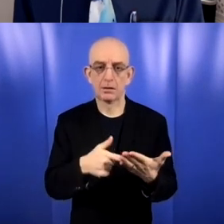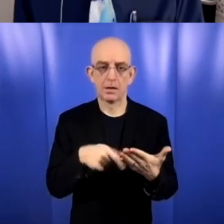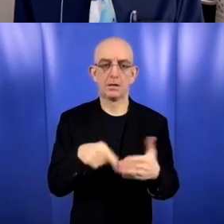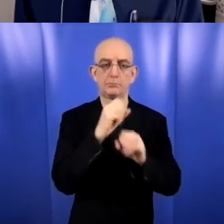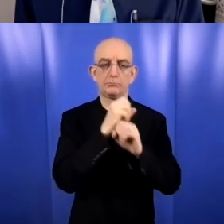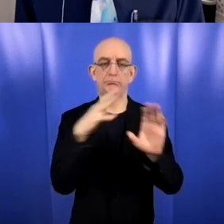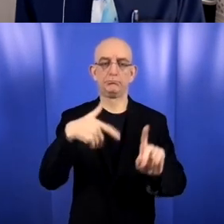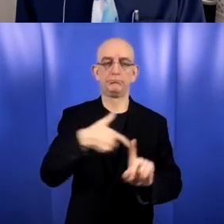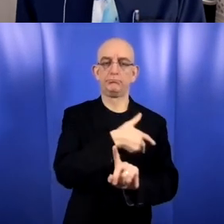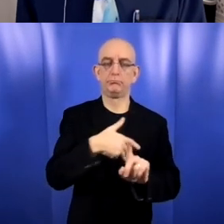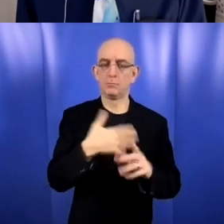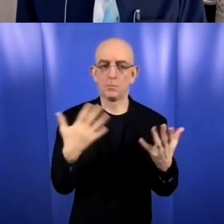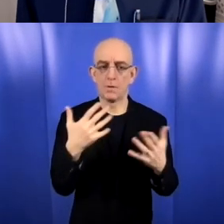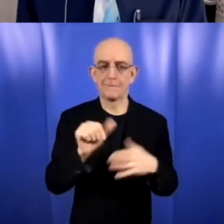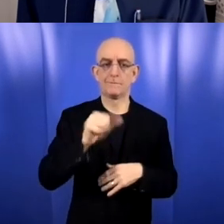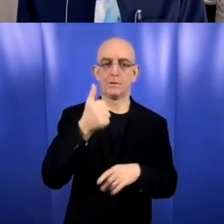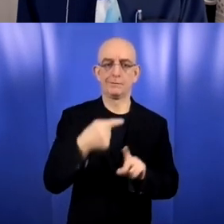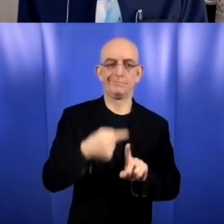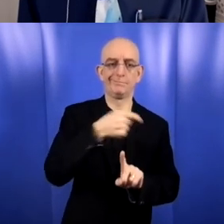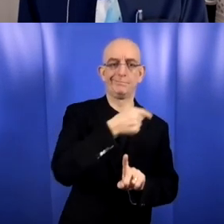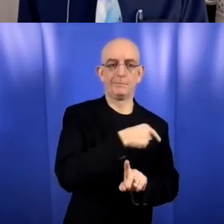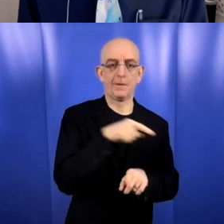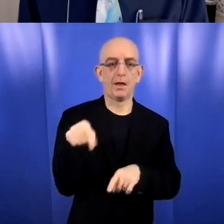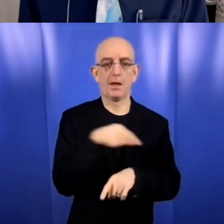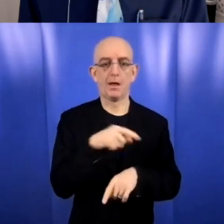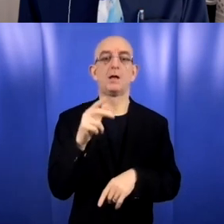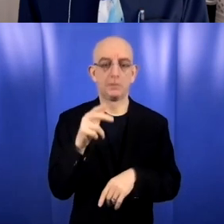sensitivities, and the enormous challenges that come around that.